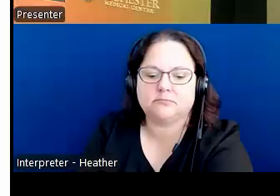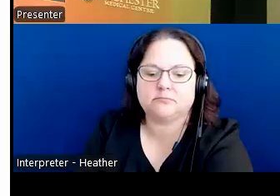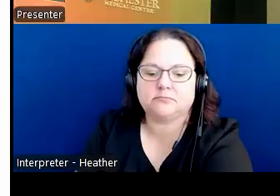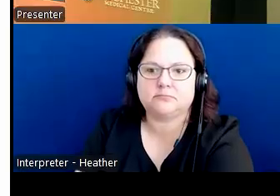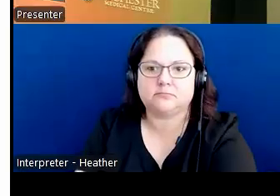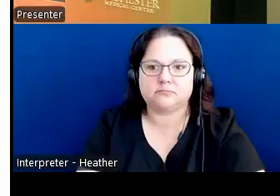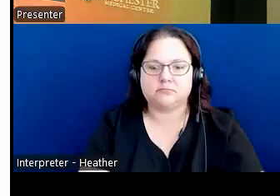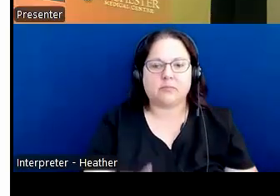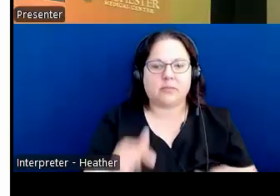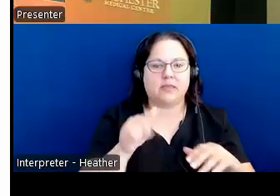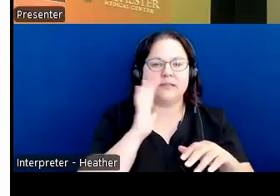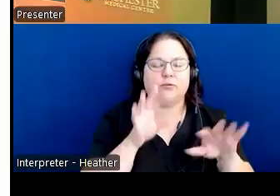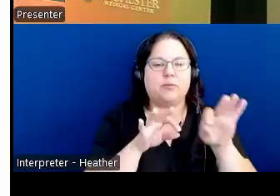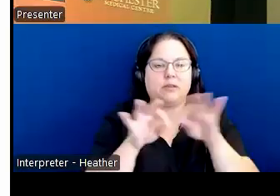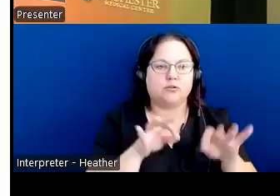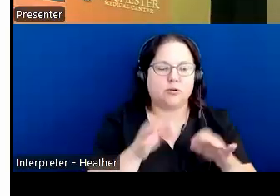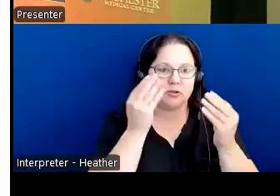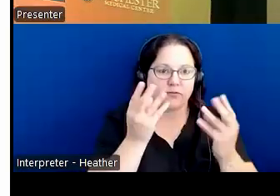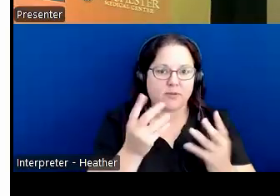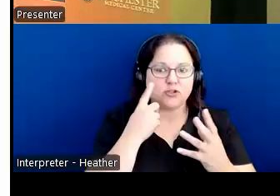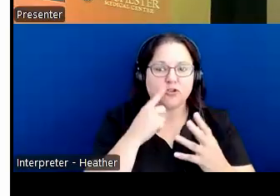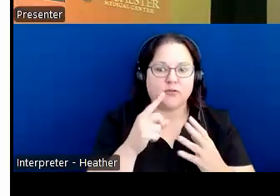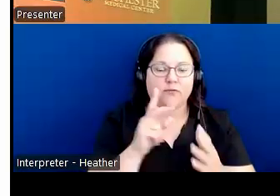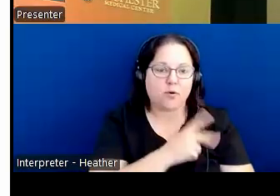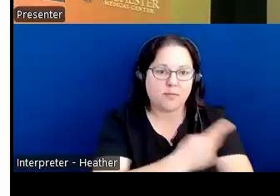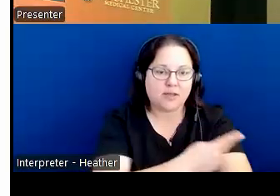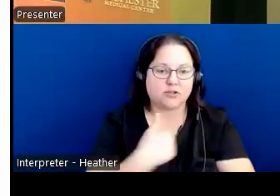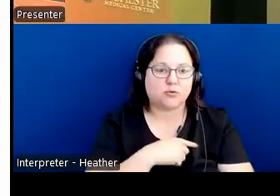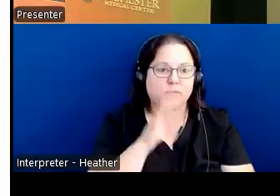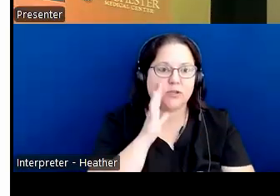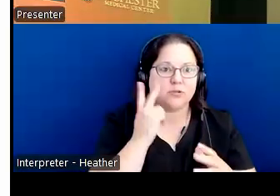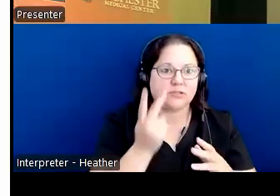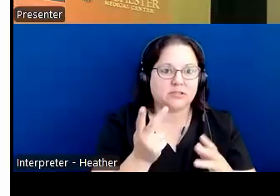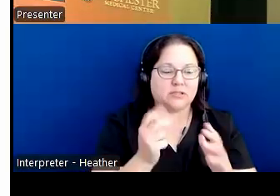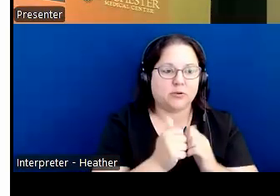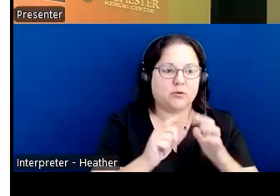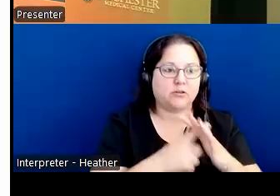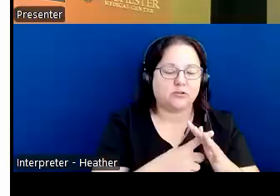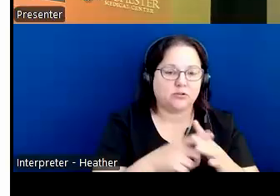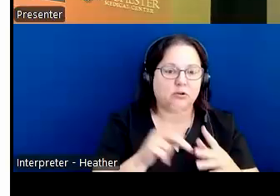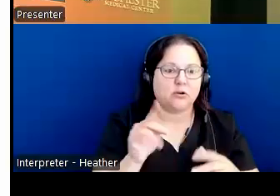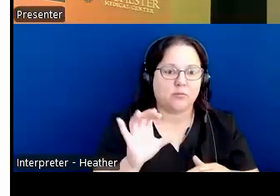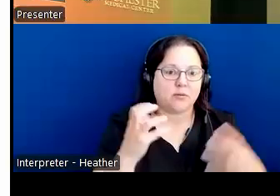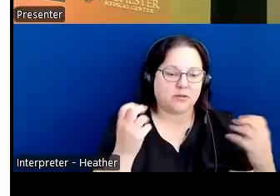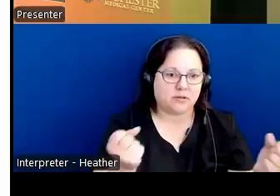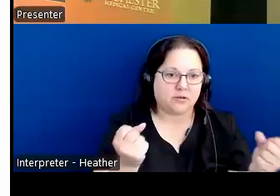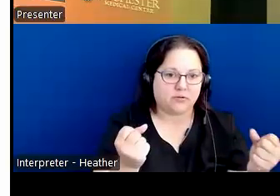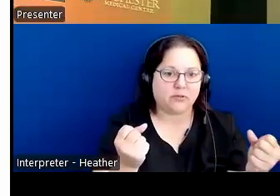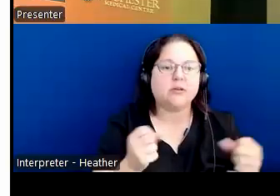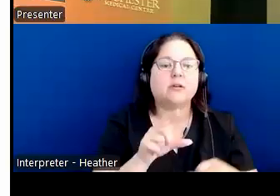This is the descriptive data for patients that were seen between the start of the public health emergency in 2020